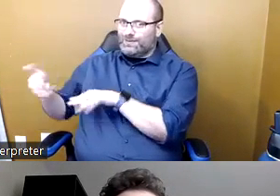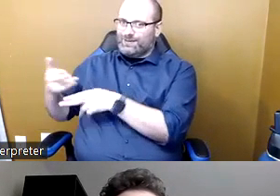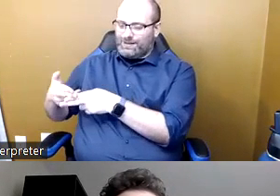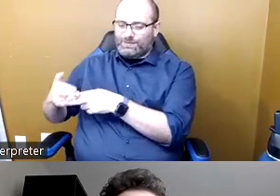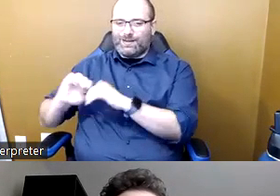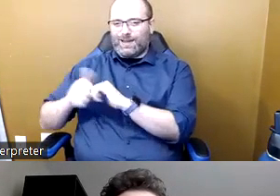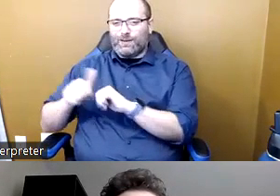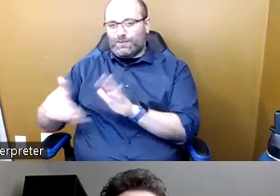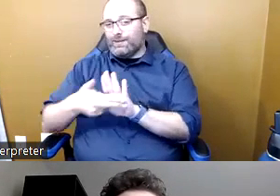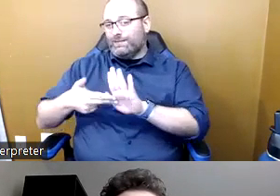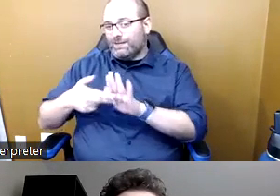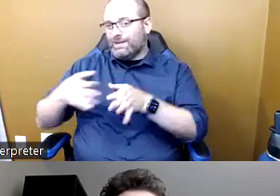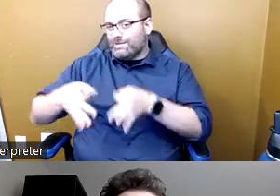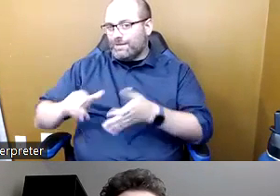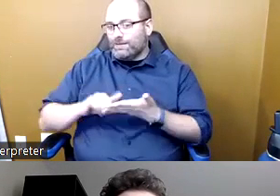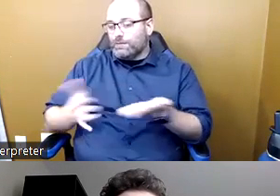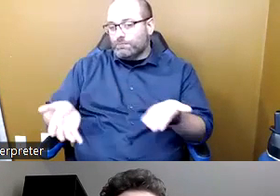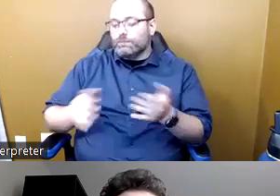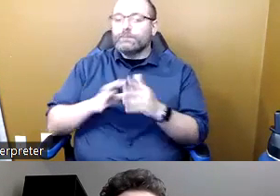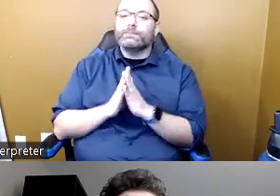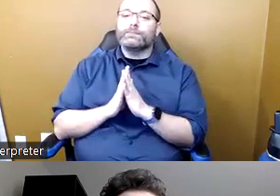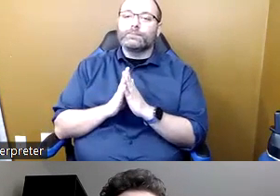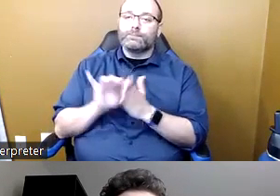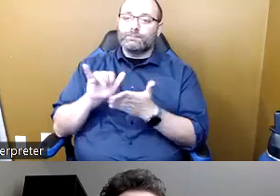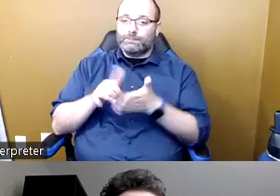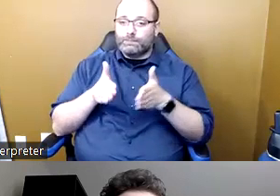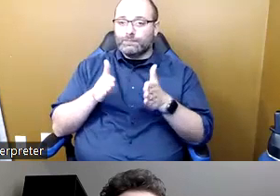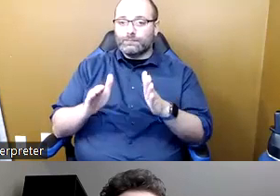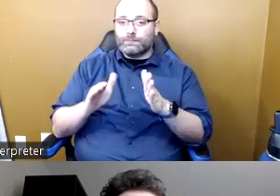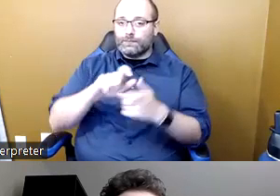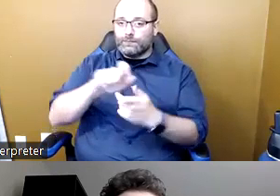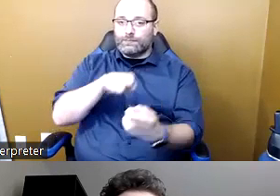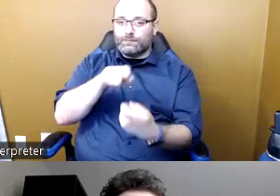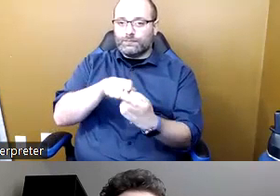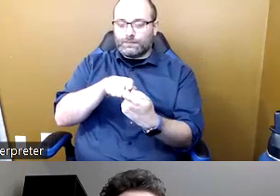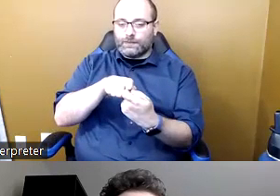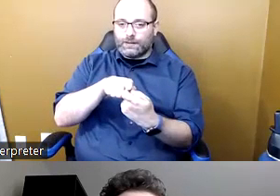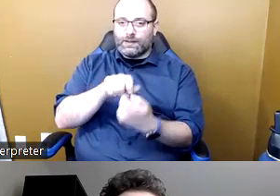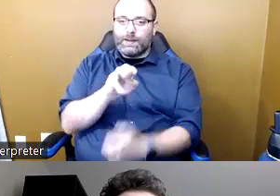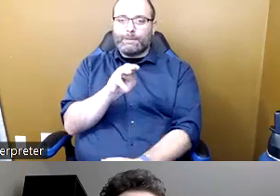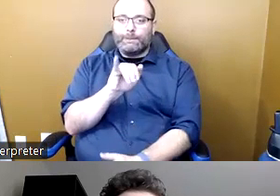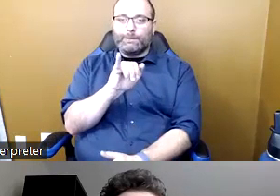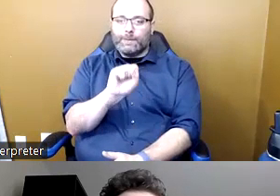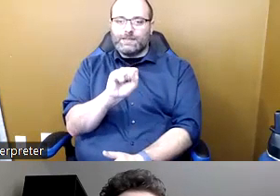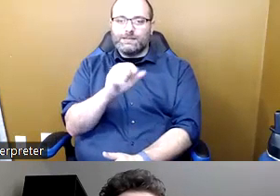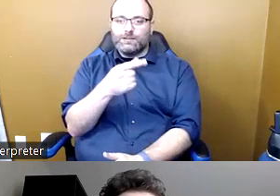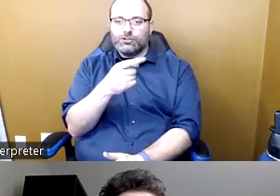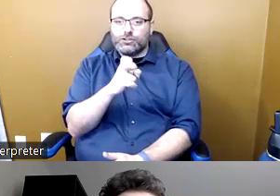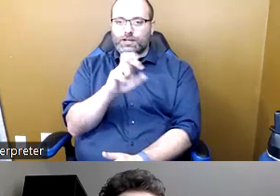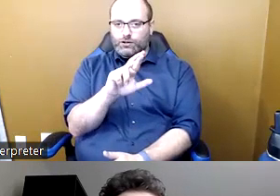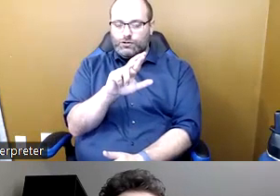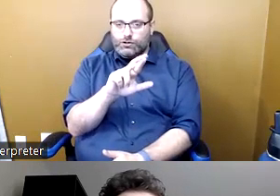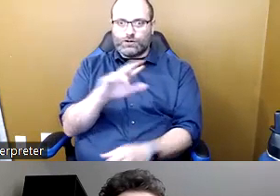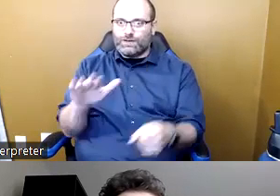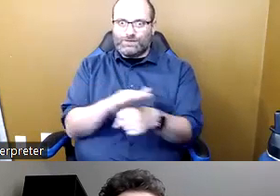how they define it. That is a way to specifically misgender and